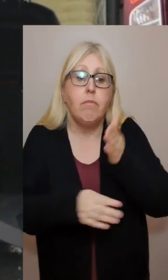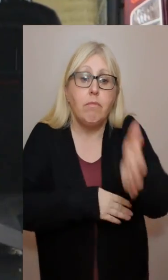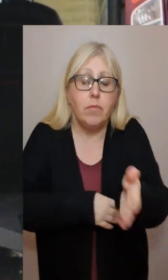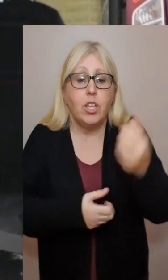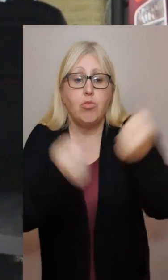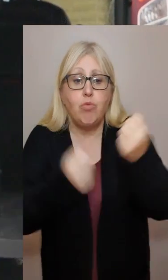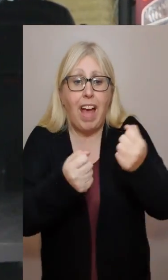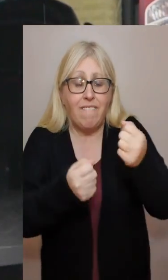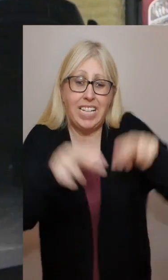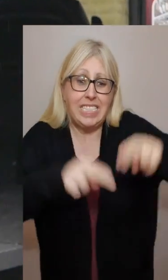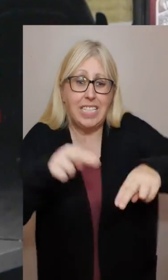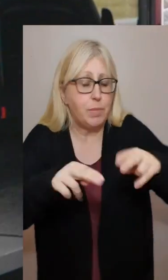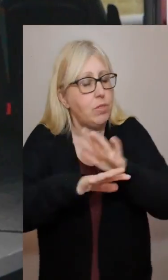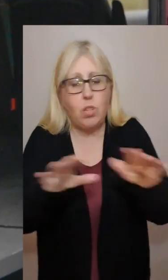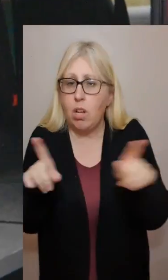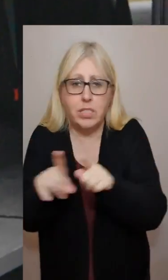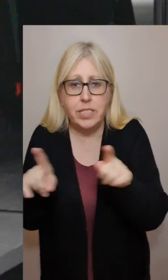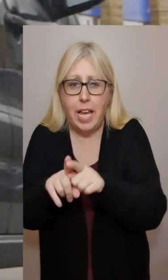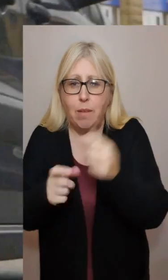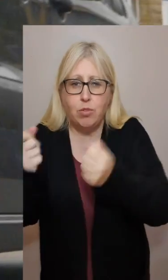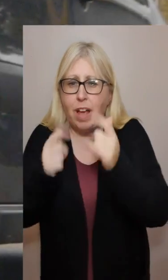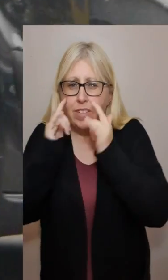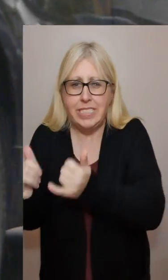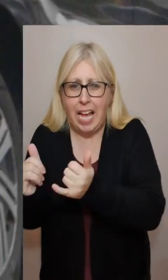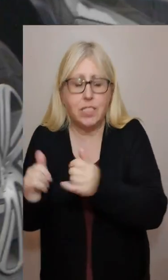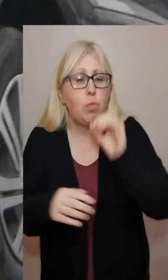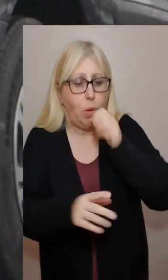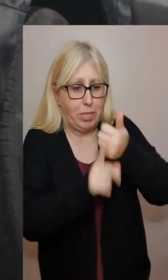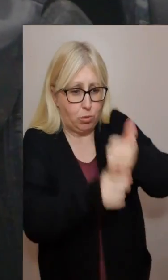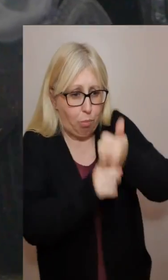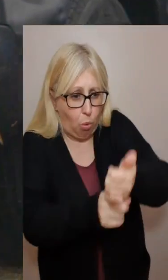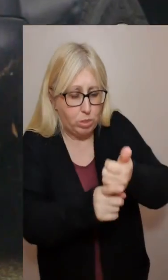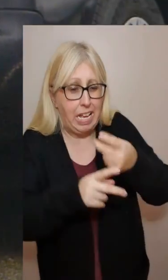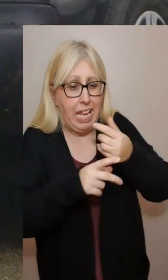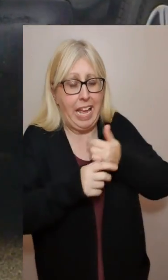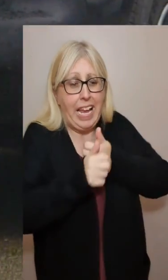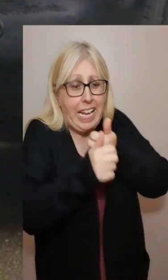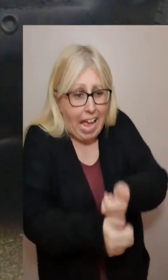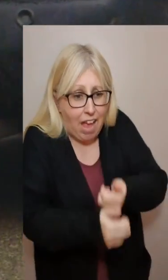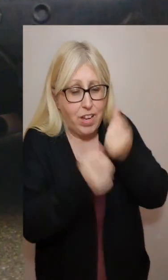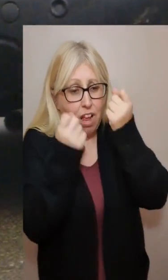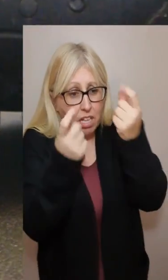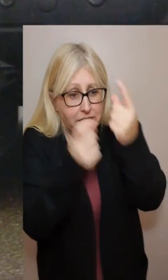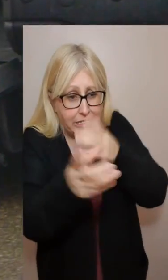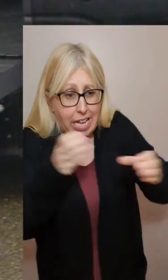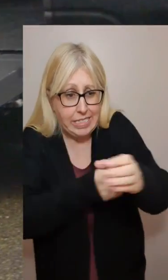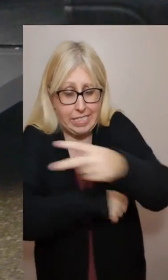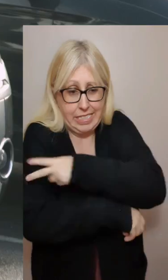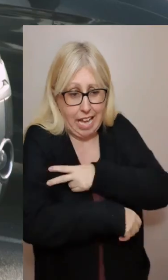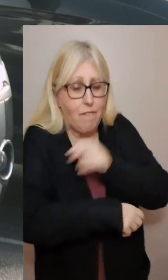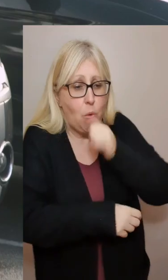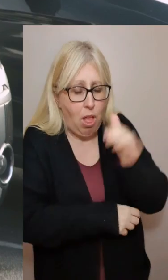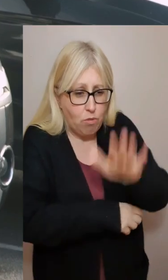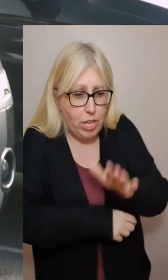like taking a driving test. You'll be supported by caring and understanding staff who will put you at ease during the process.